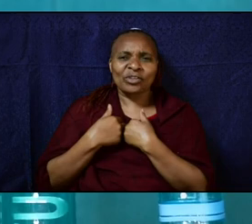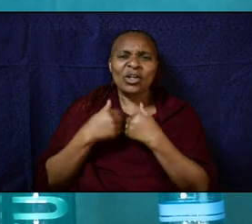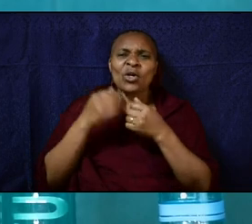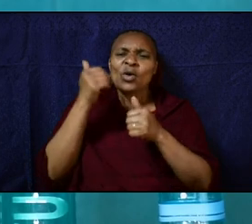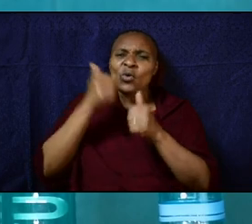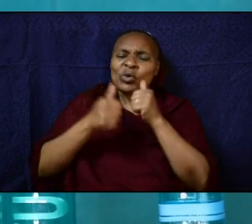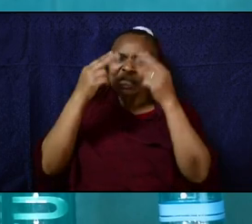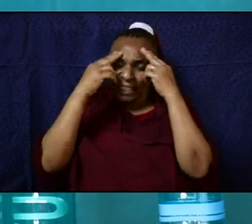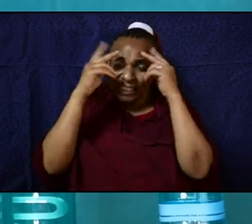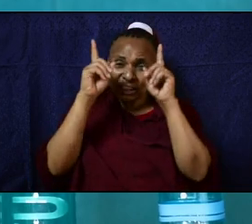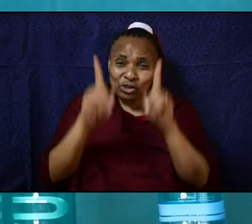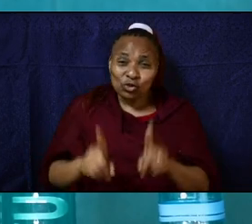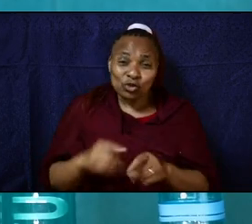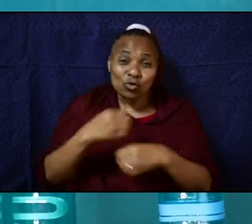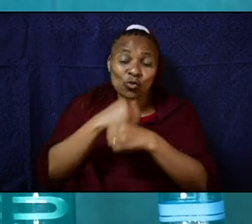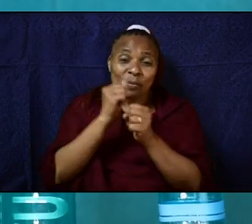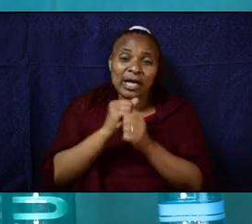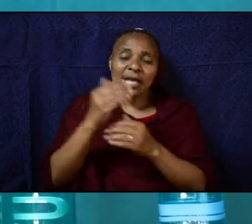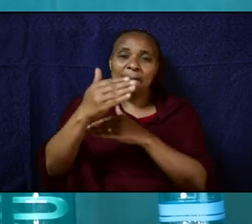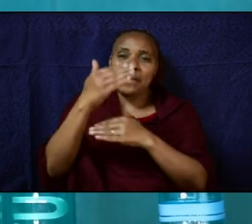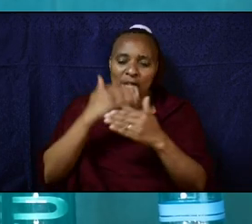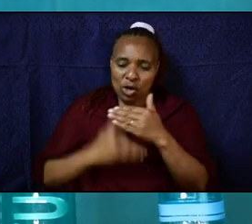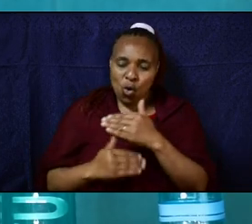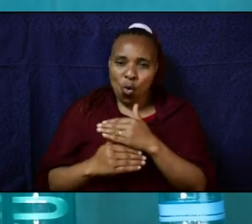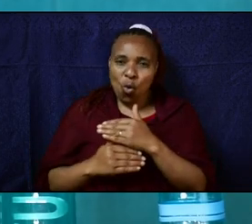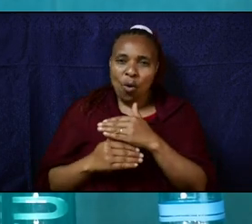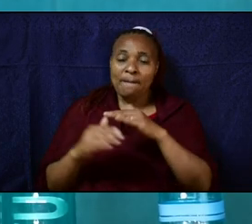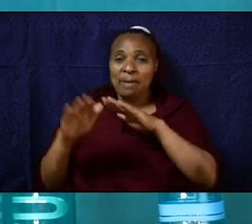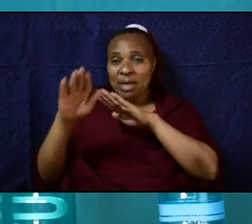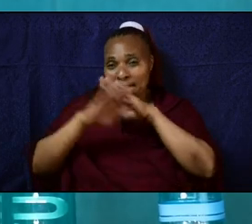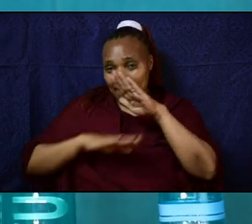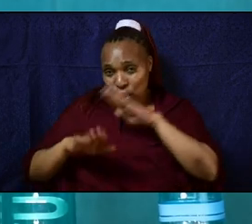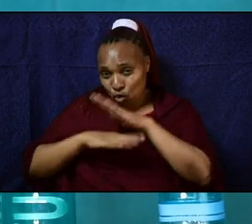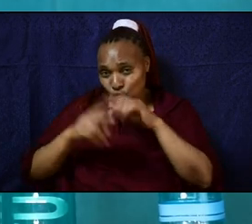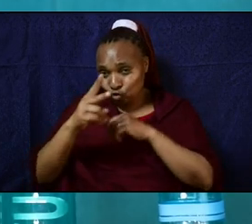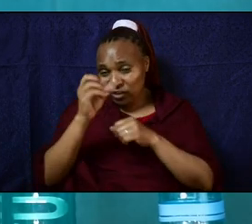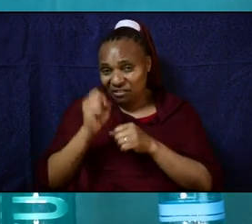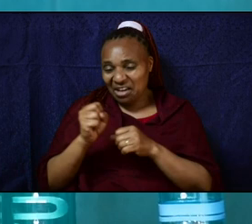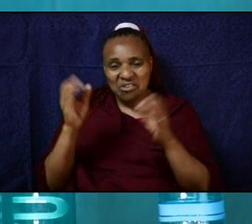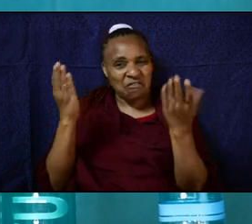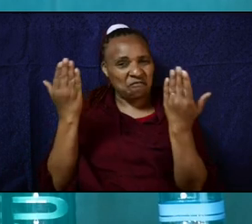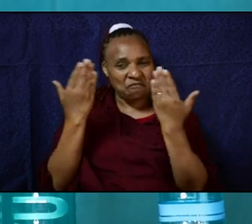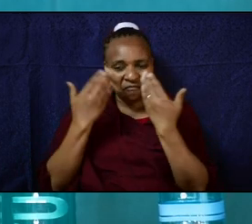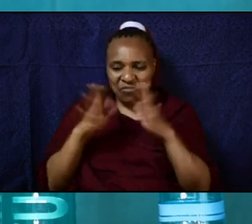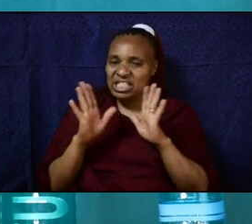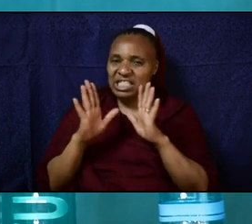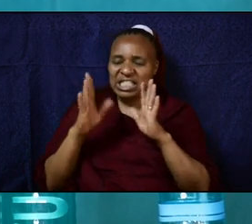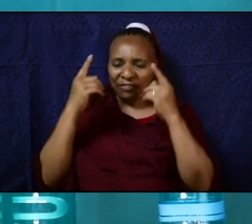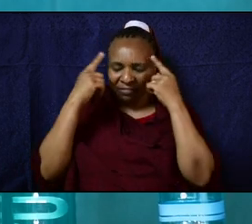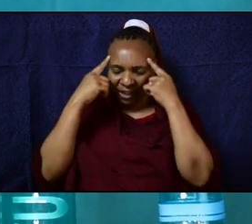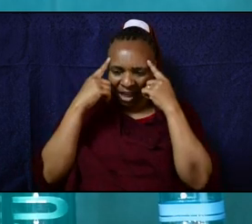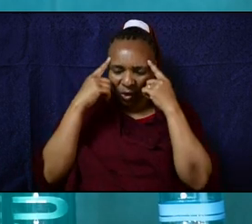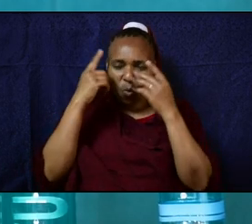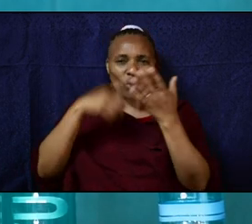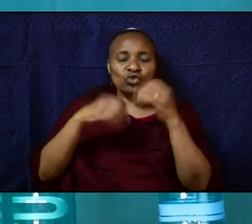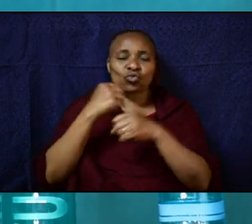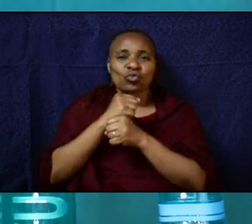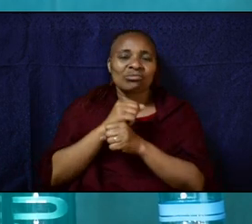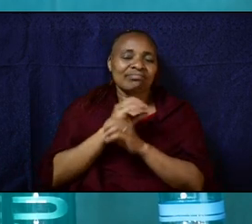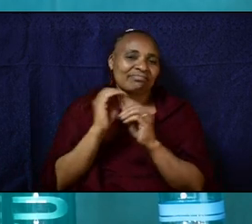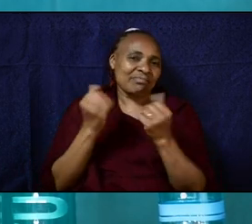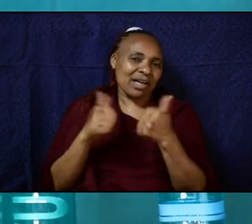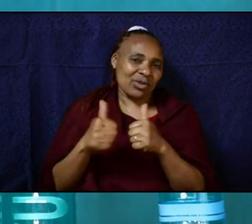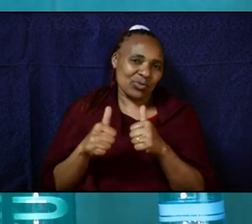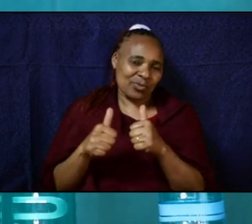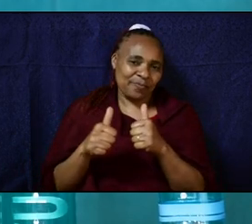we make when we're below 25, we may not fully think about the consequences or the impacts of what we're doing. And we